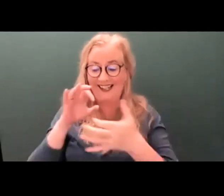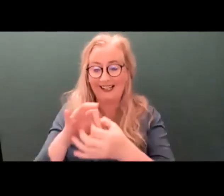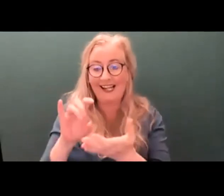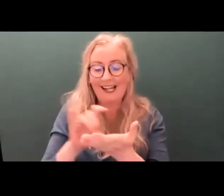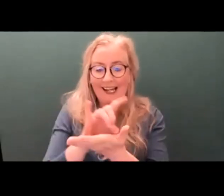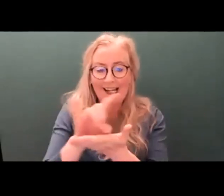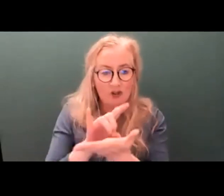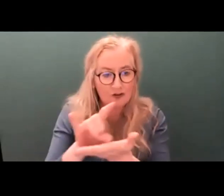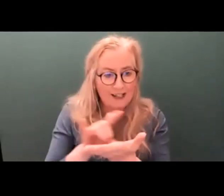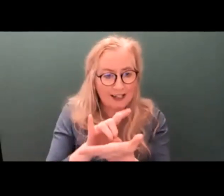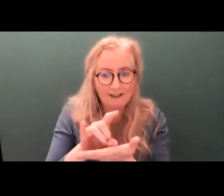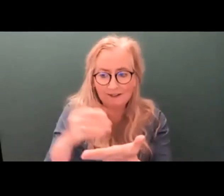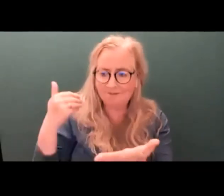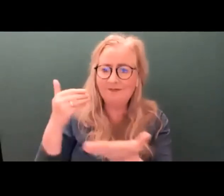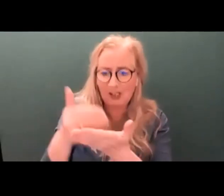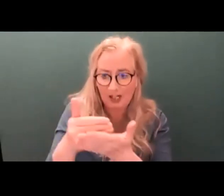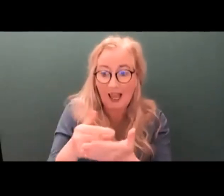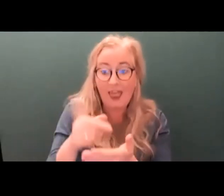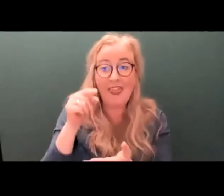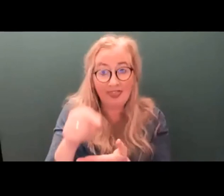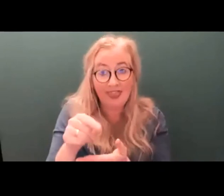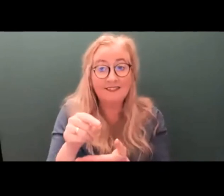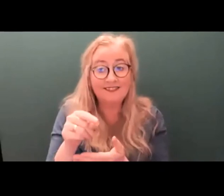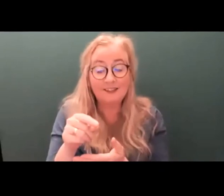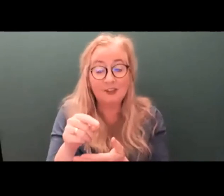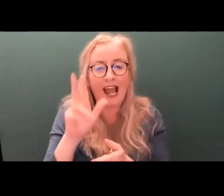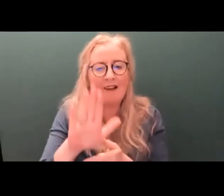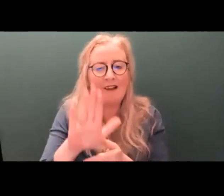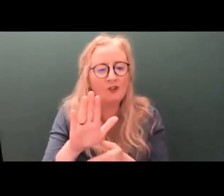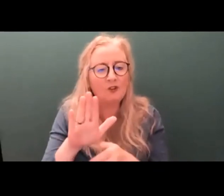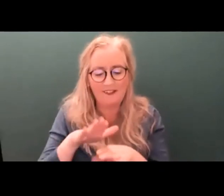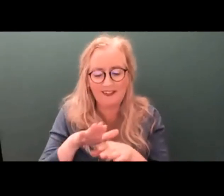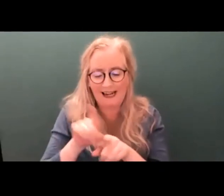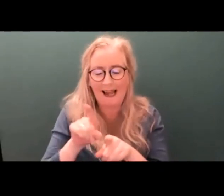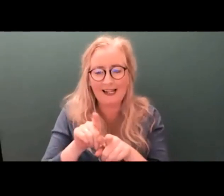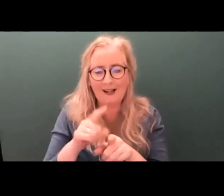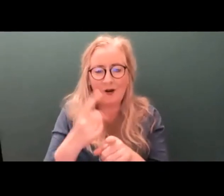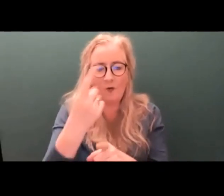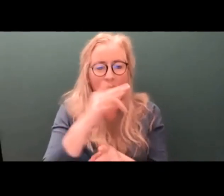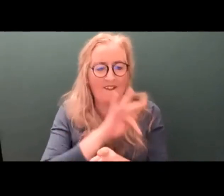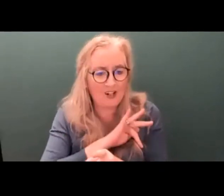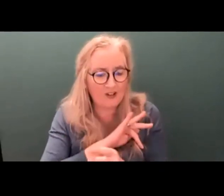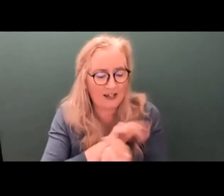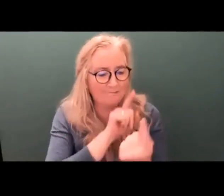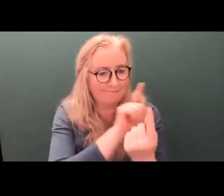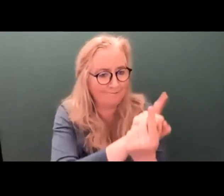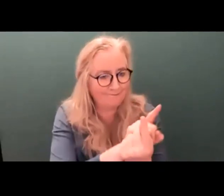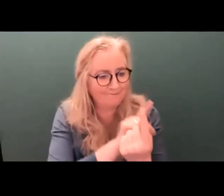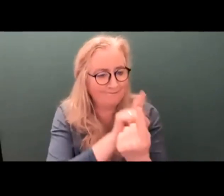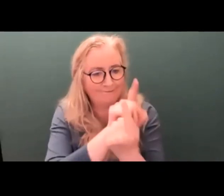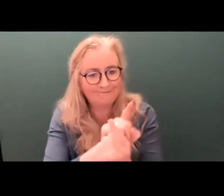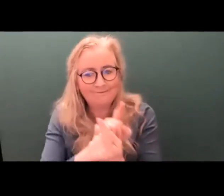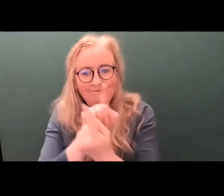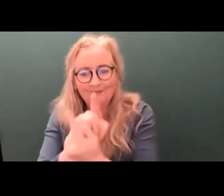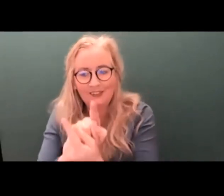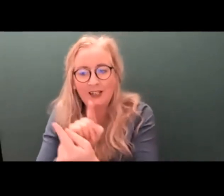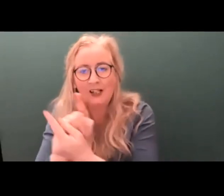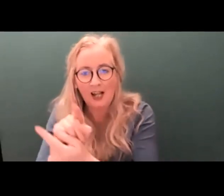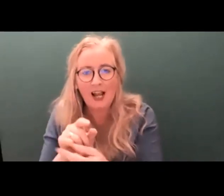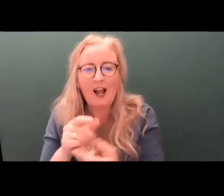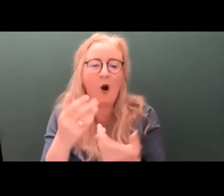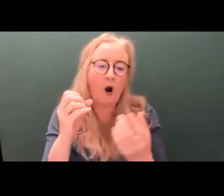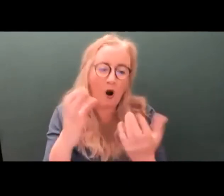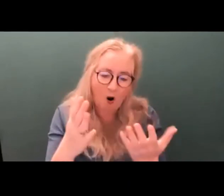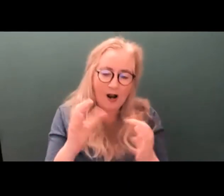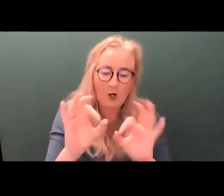history, which kind of have to take the first steps as a group individually. It's always it's always easier as a group because you have